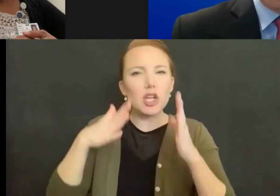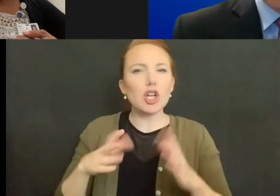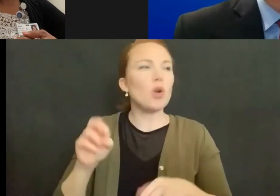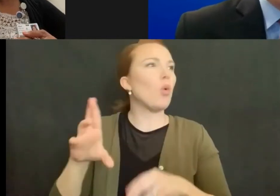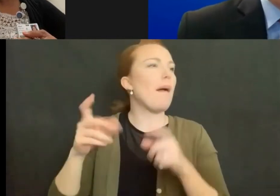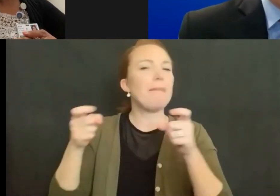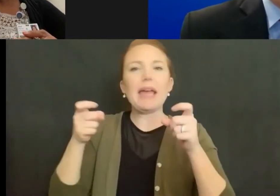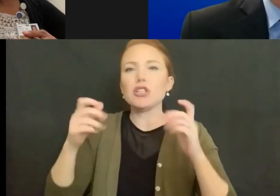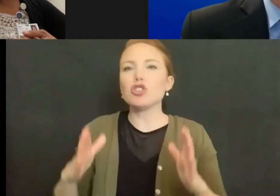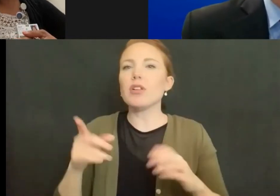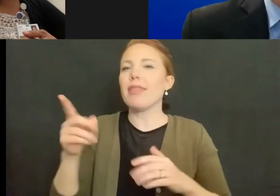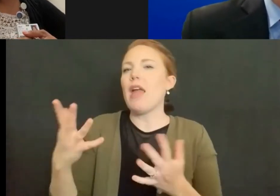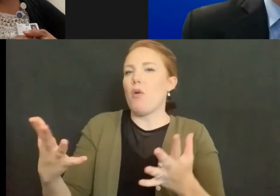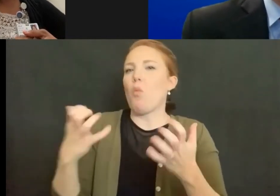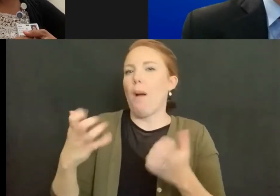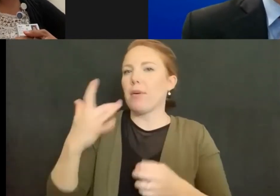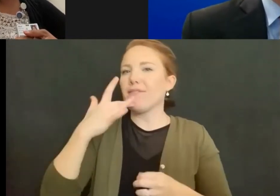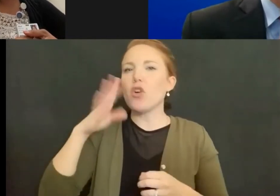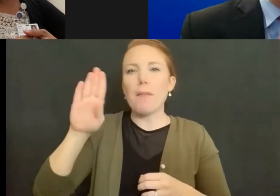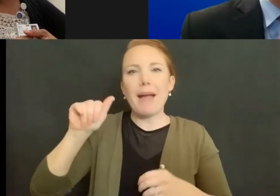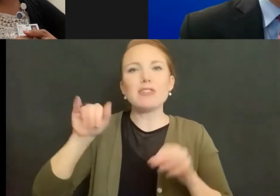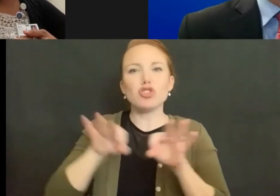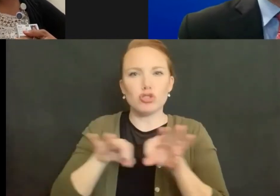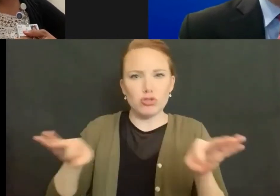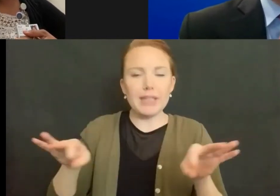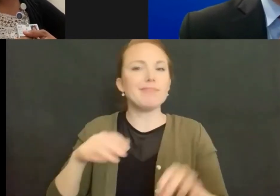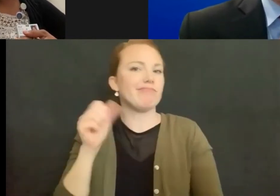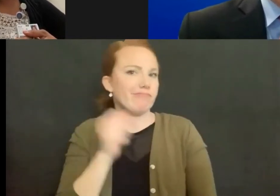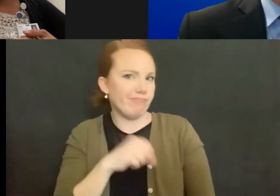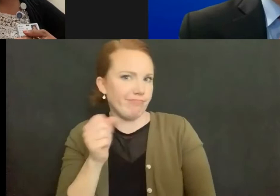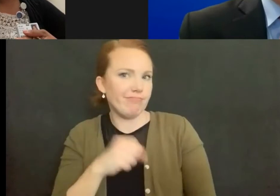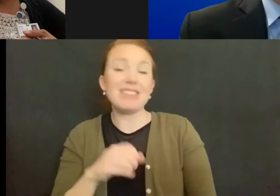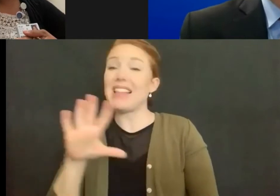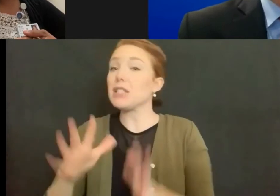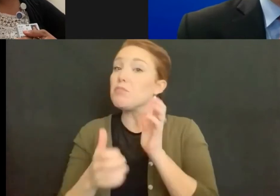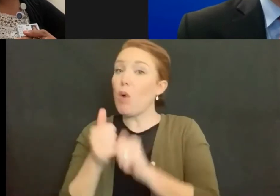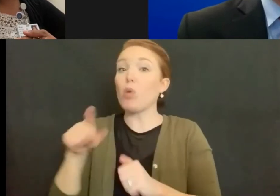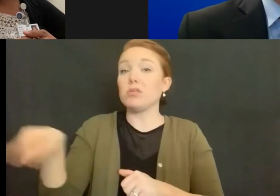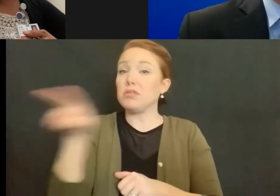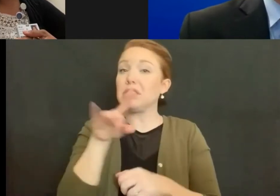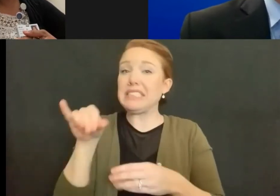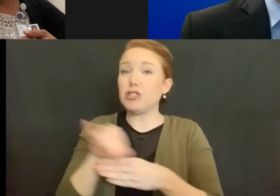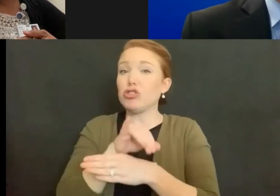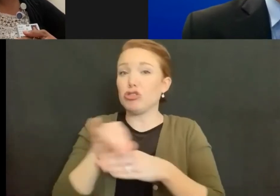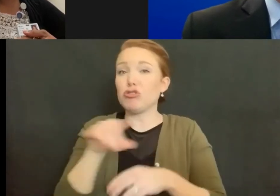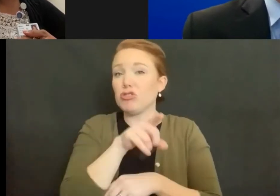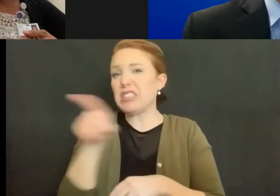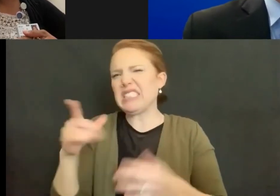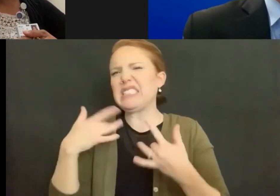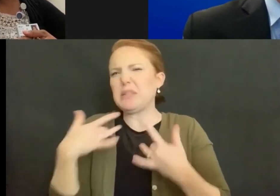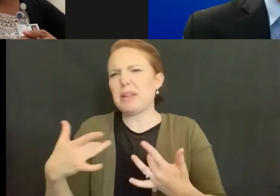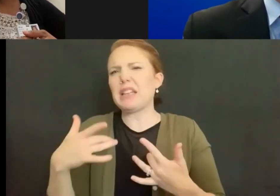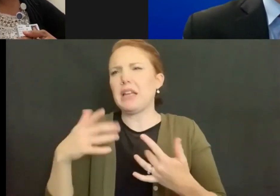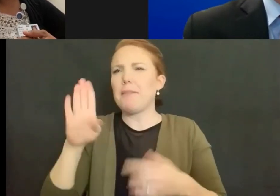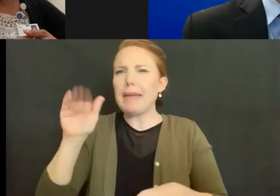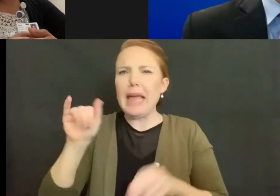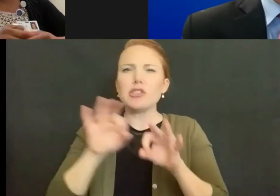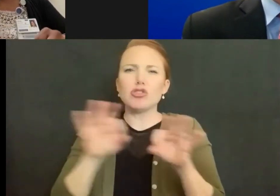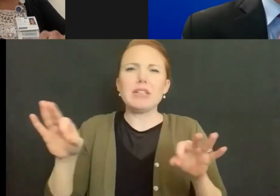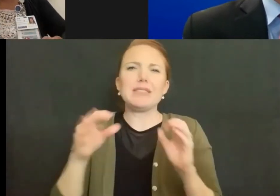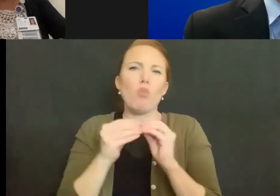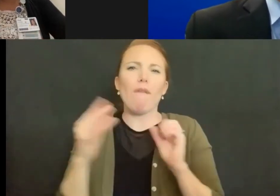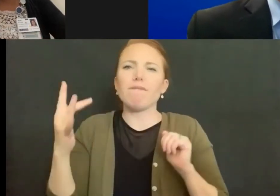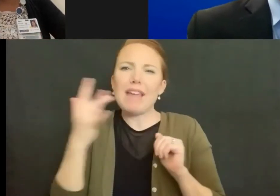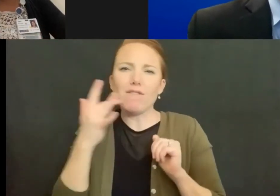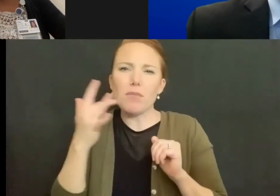look for a bachelor's degree. And so yes. that's in lots of industries. That's, generally seen as favorable. So I'm glad